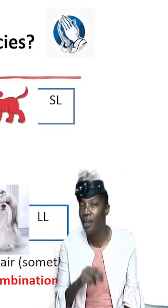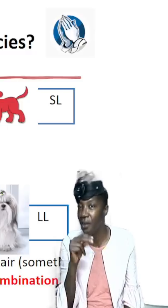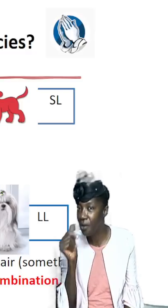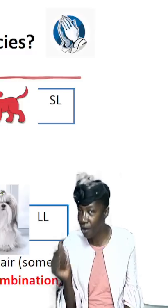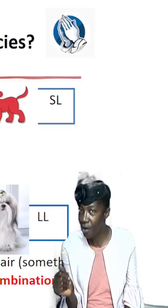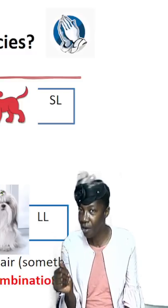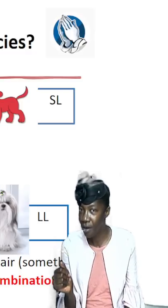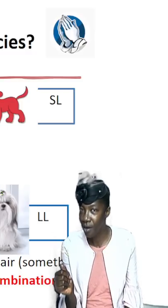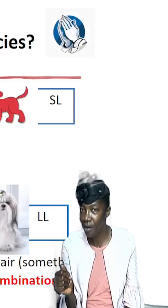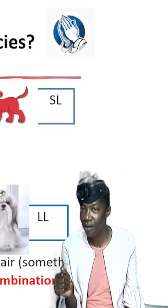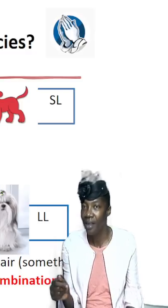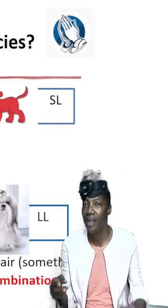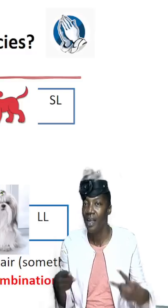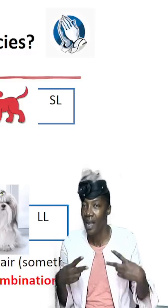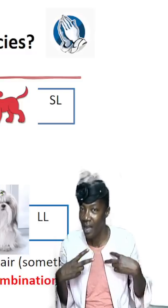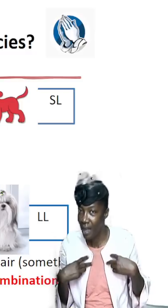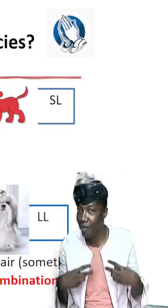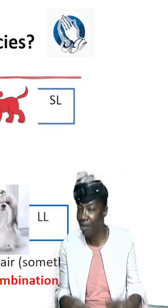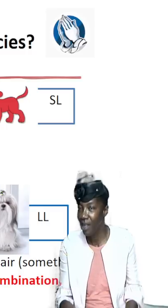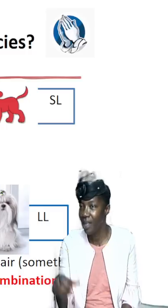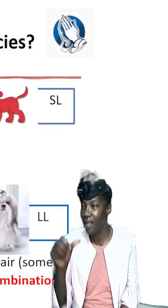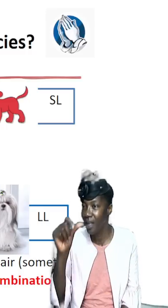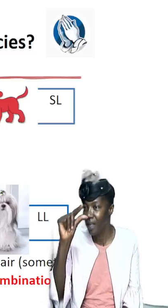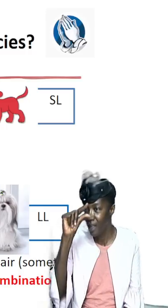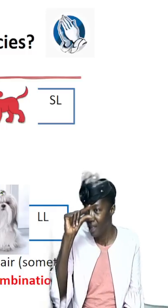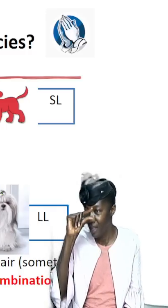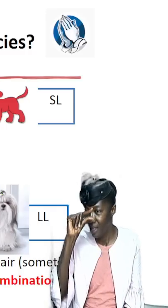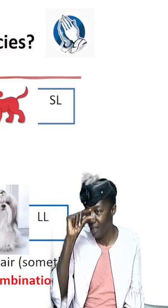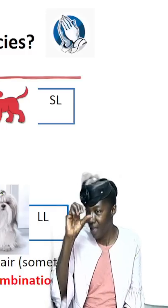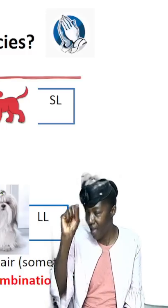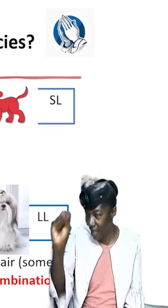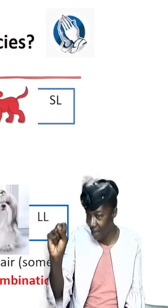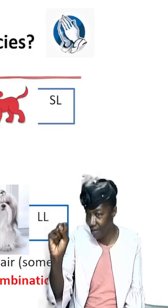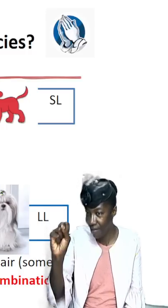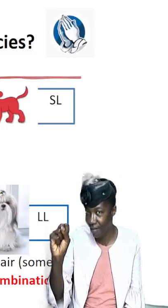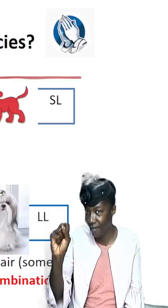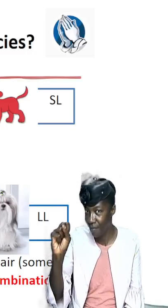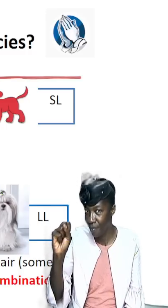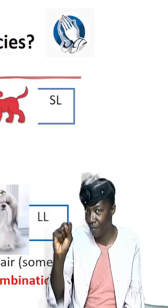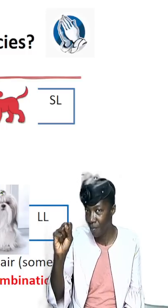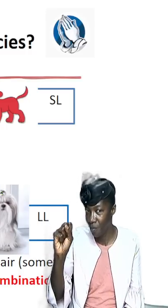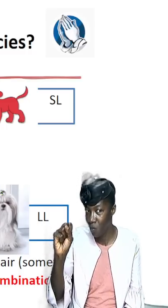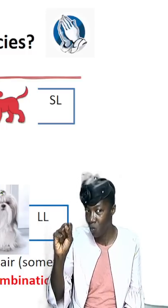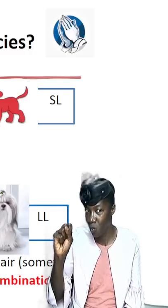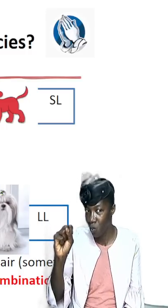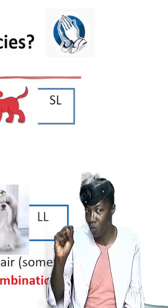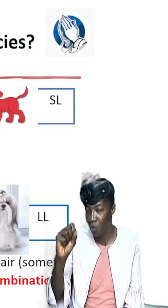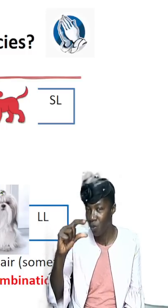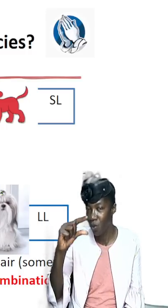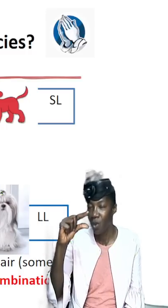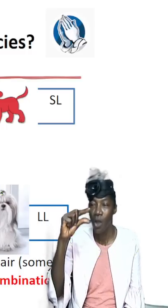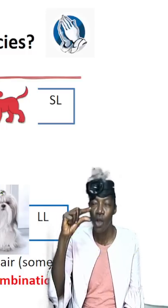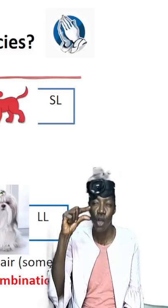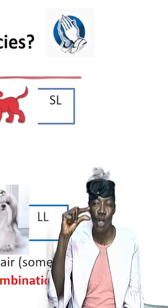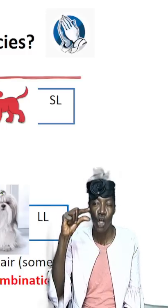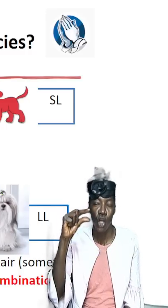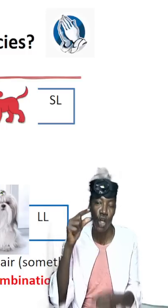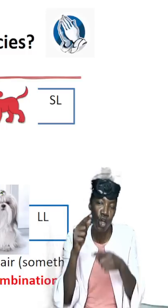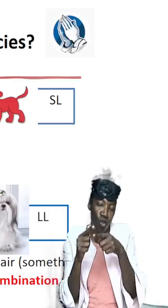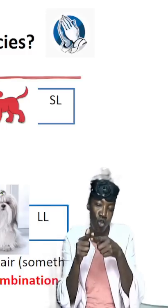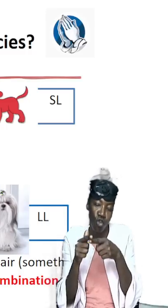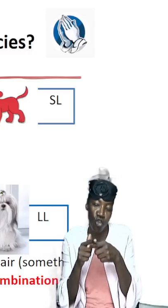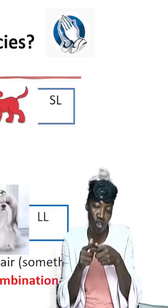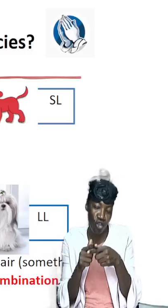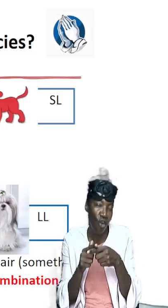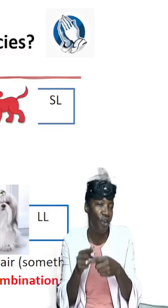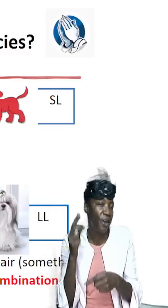has a S gene, and S, the S gene stands for short here, right? Let us say that S